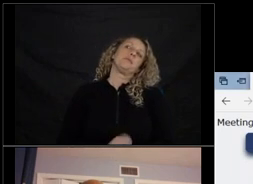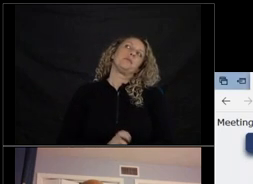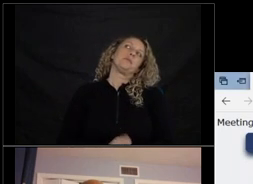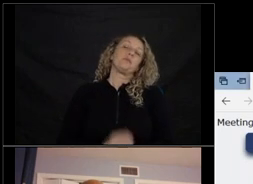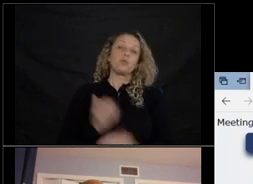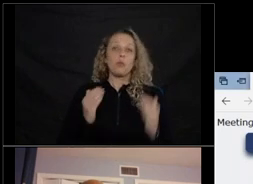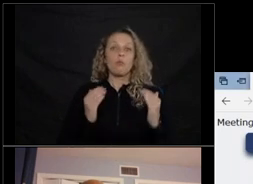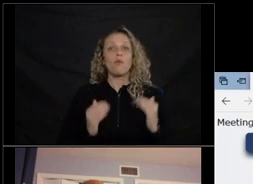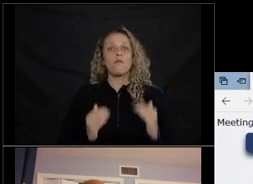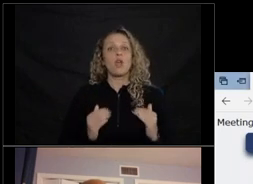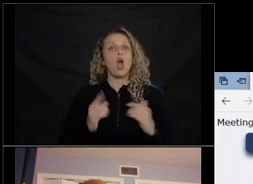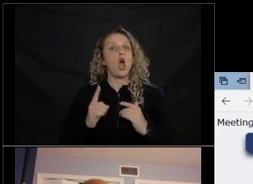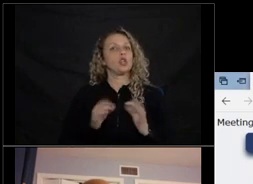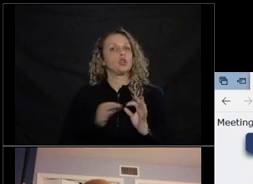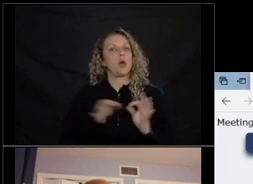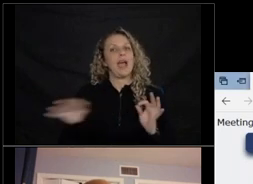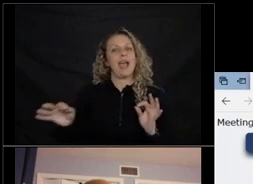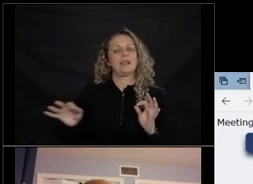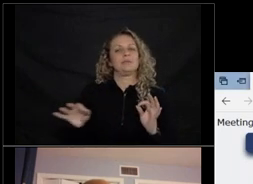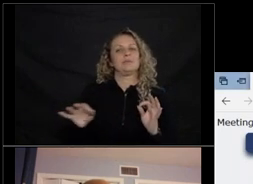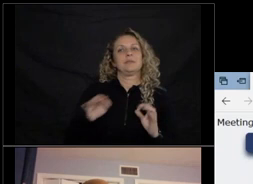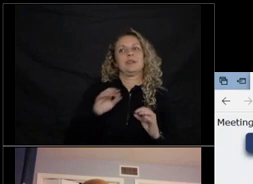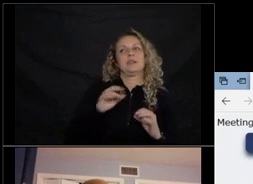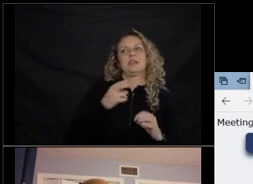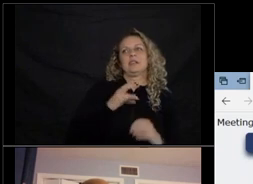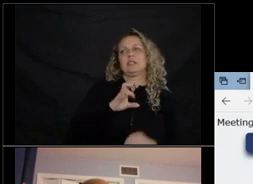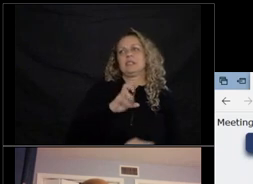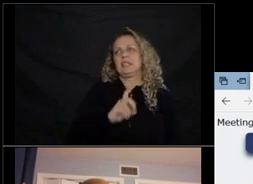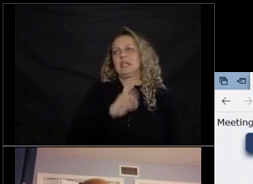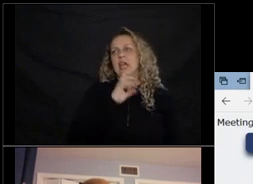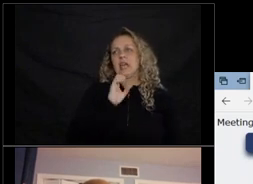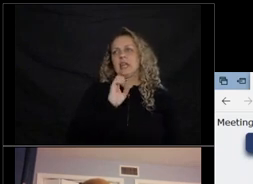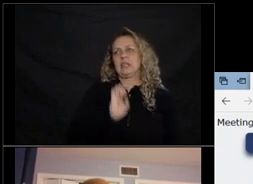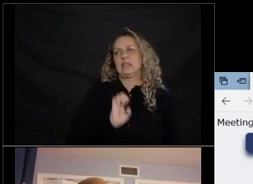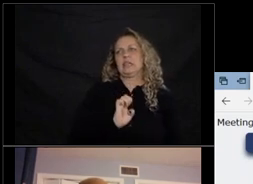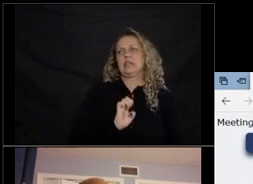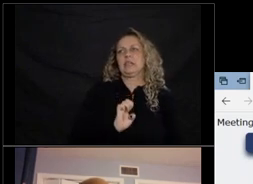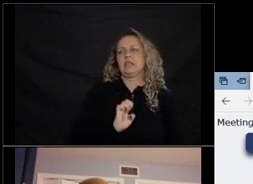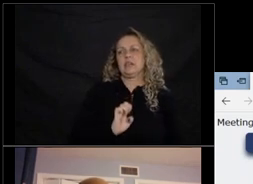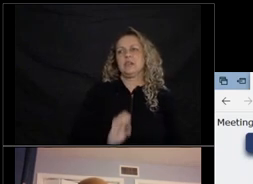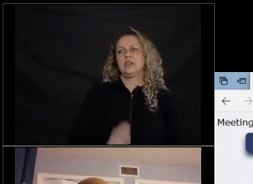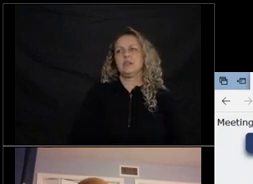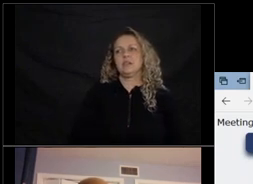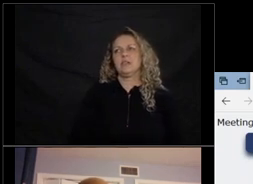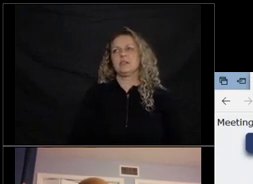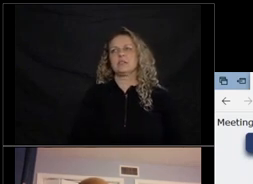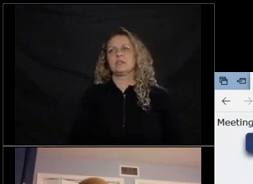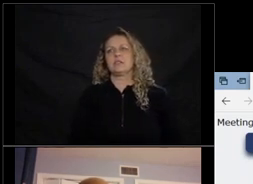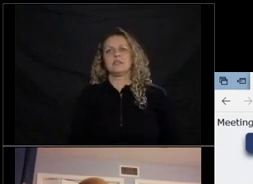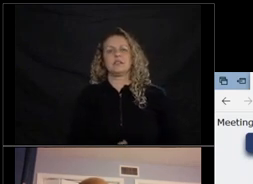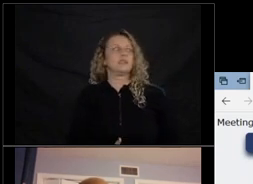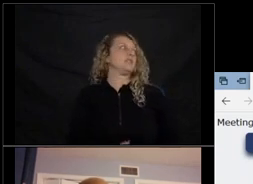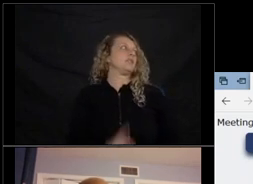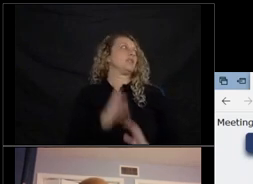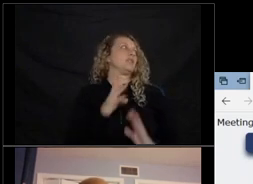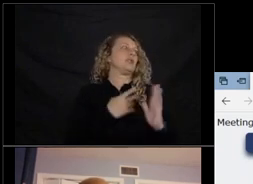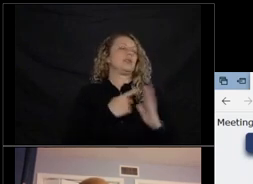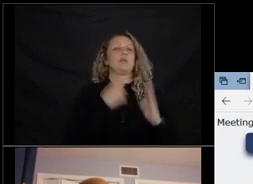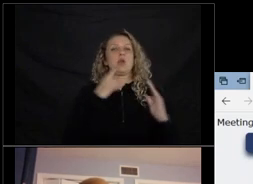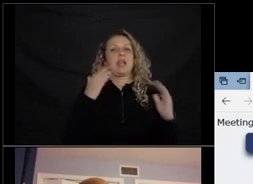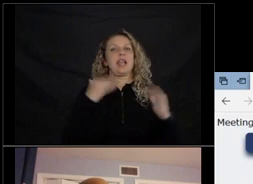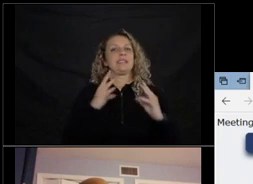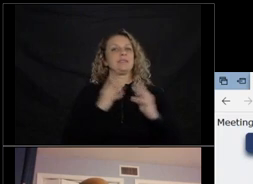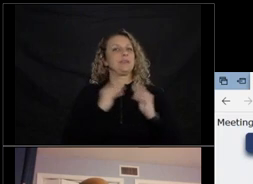Moving on to items H, C, D, and E, we have a request to table to our next